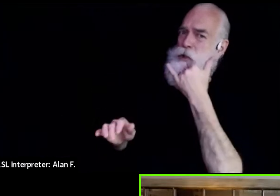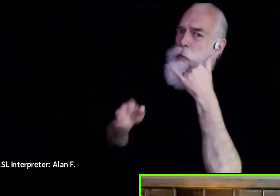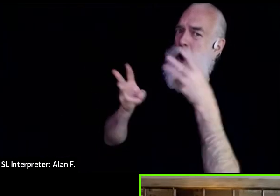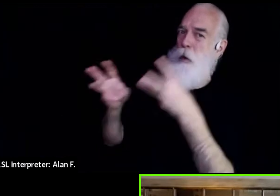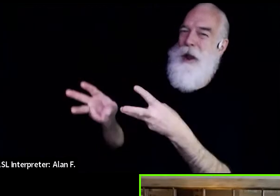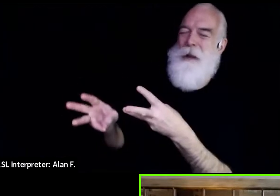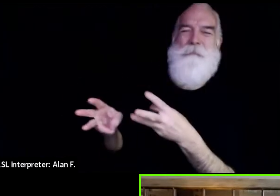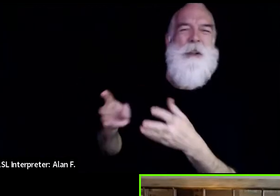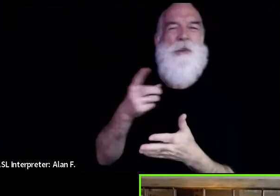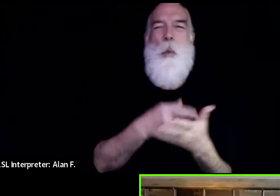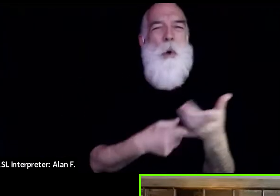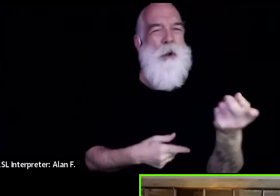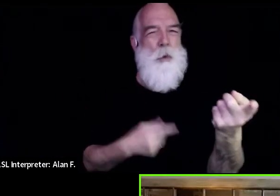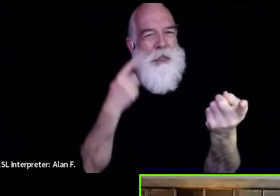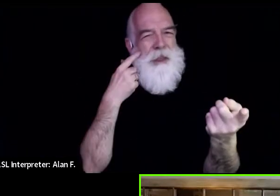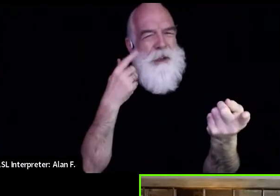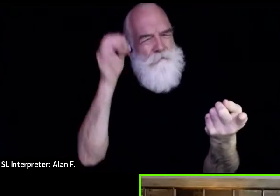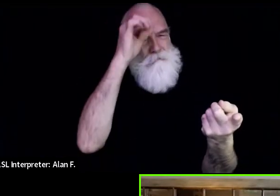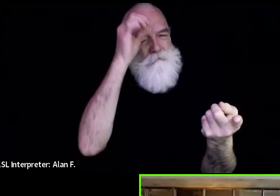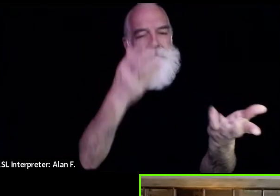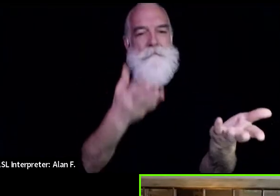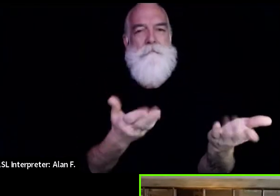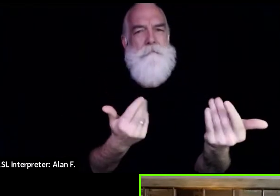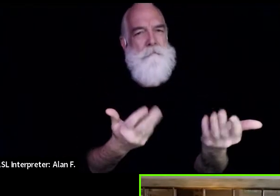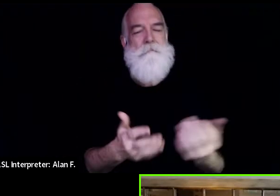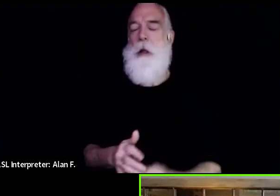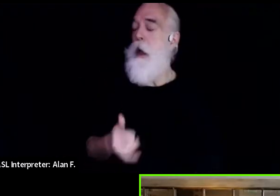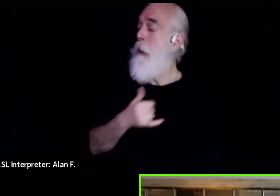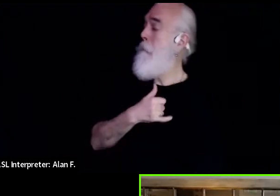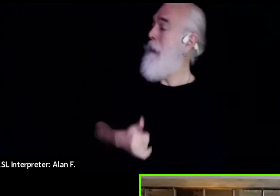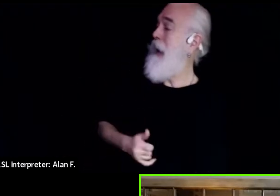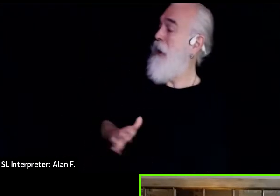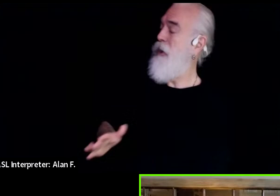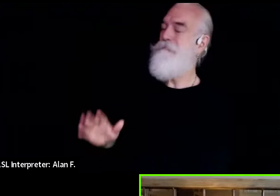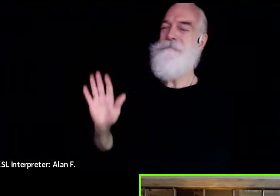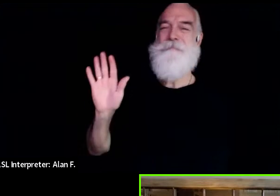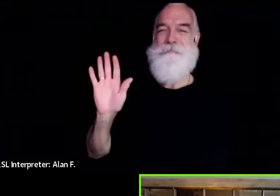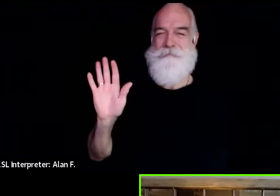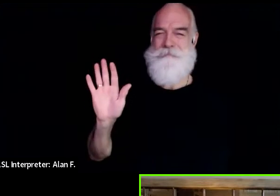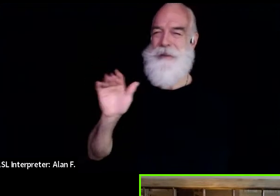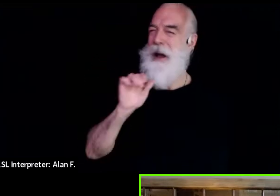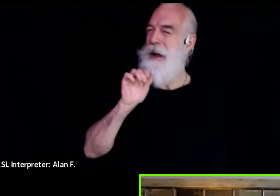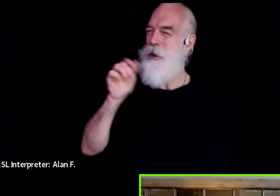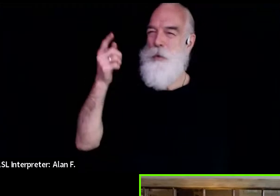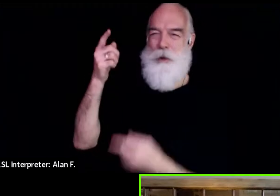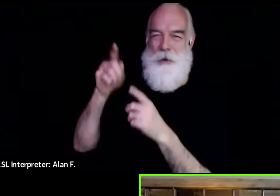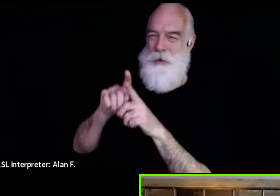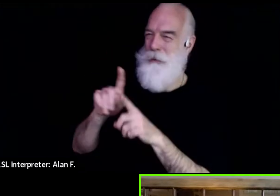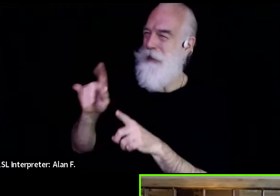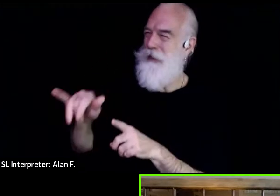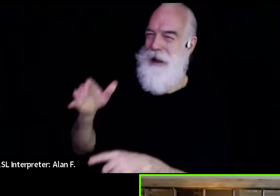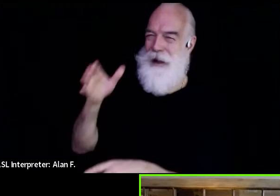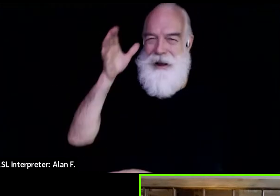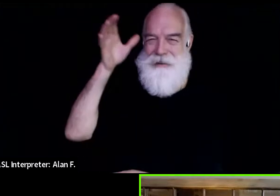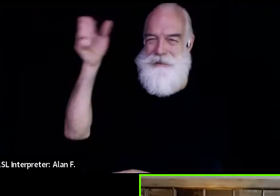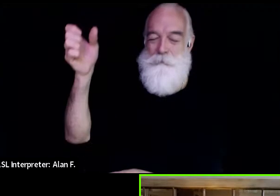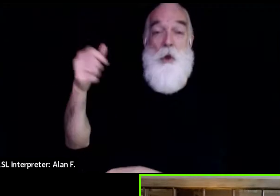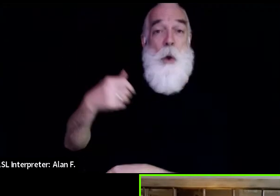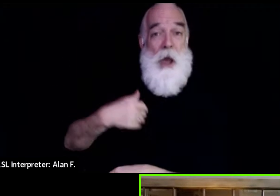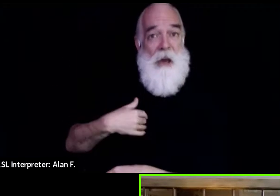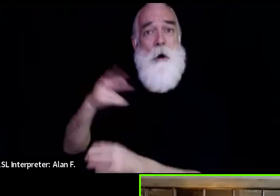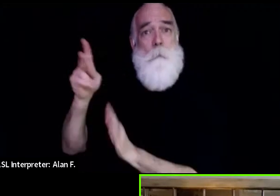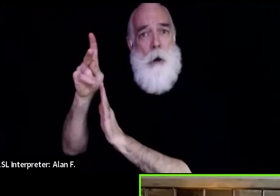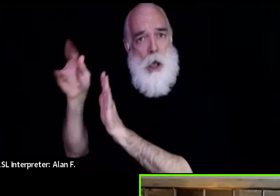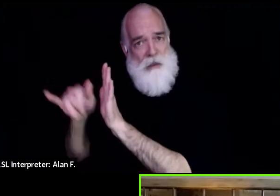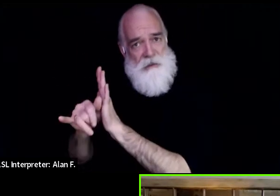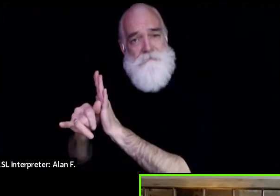I don't agree with that. I think that you can have reasonable and sound policies, and you can also look at criminal justice reform, and